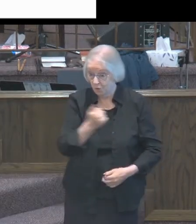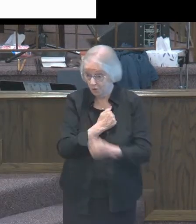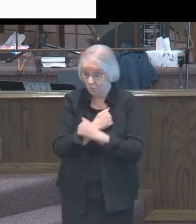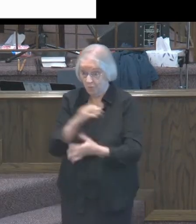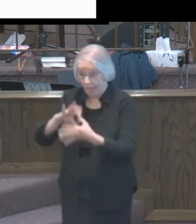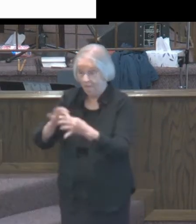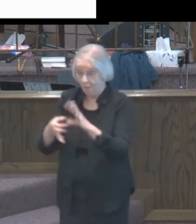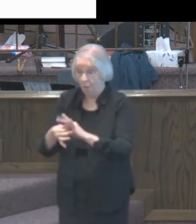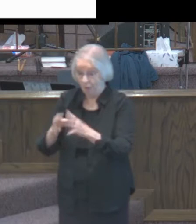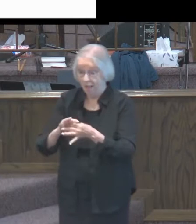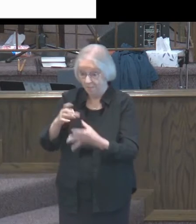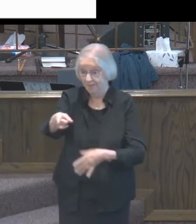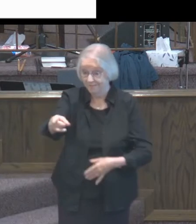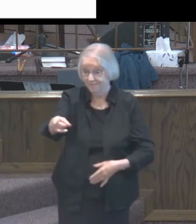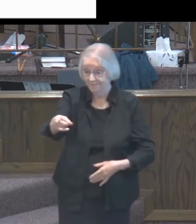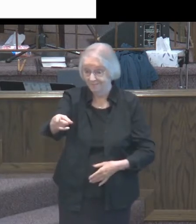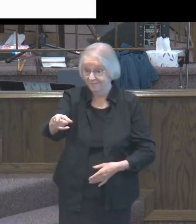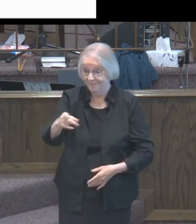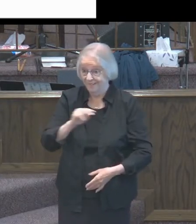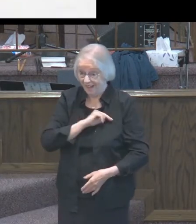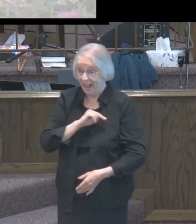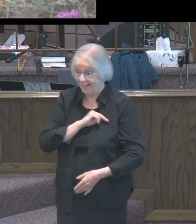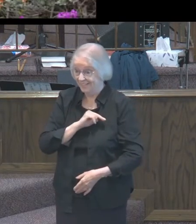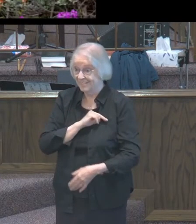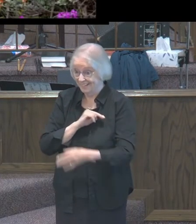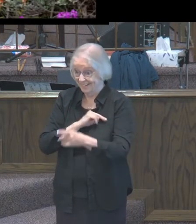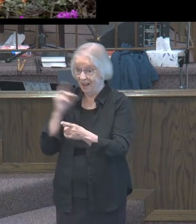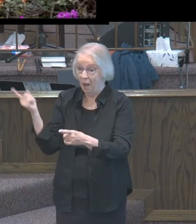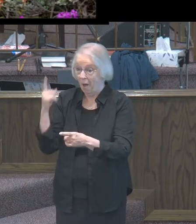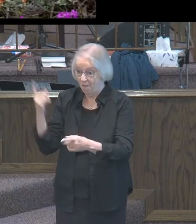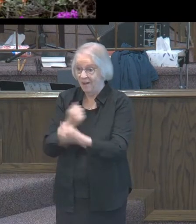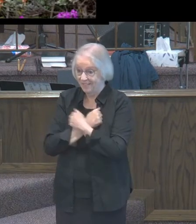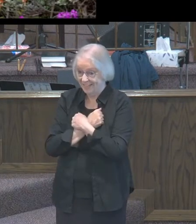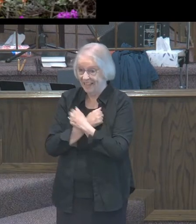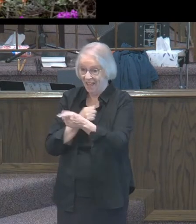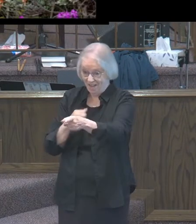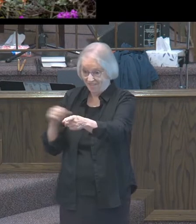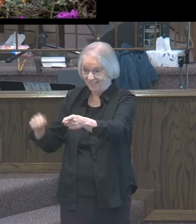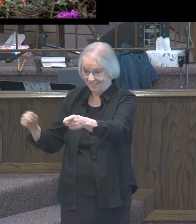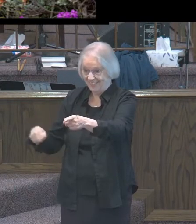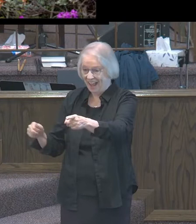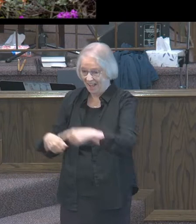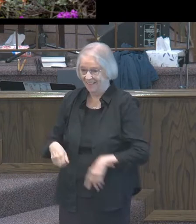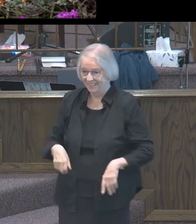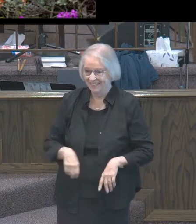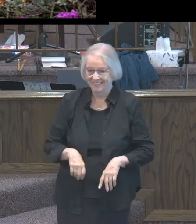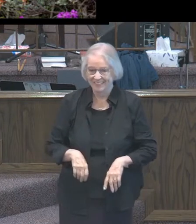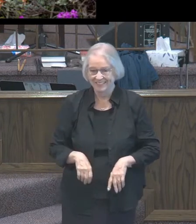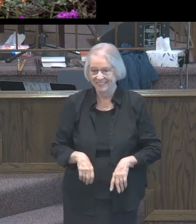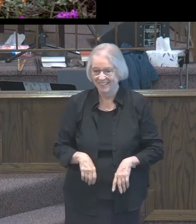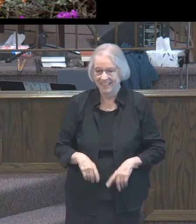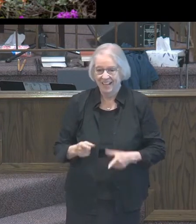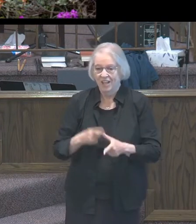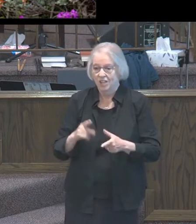complete. The awards and the medals, they have been handed out. And